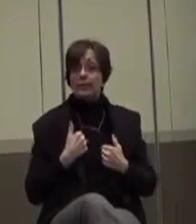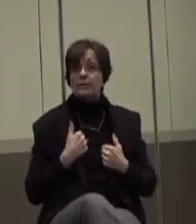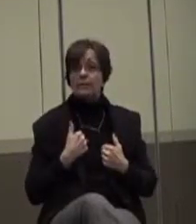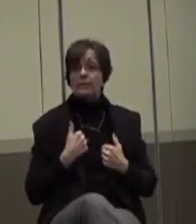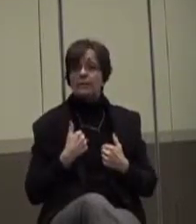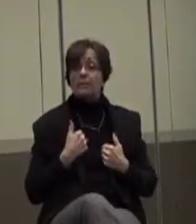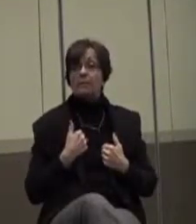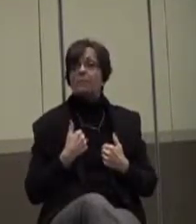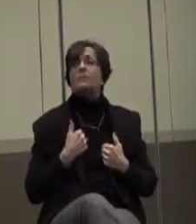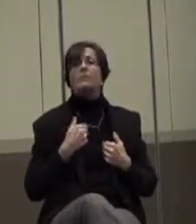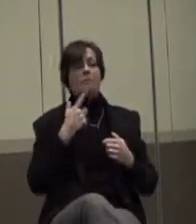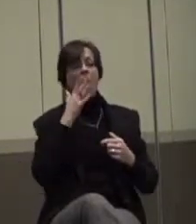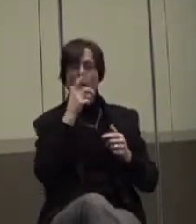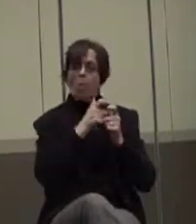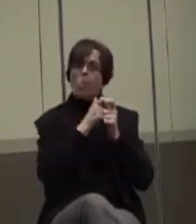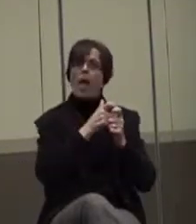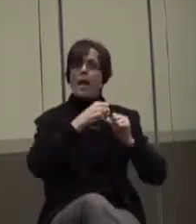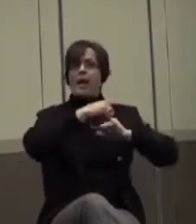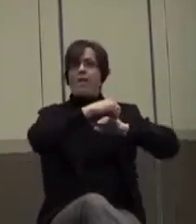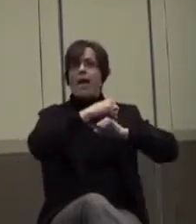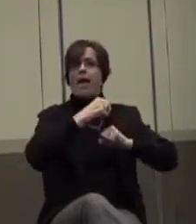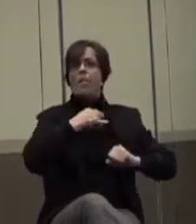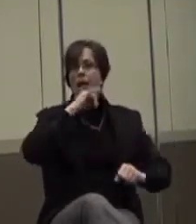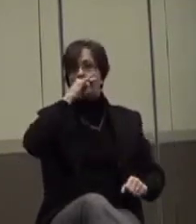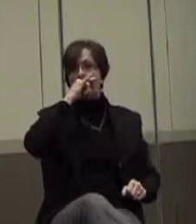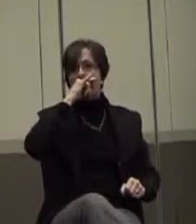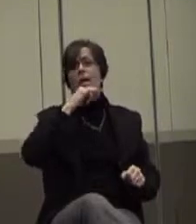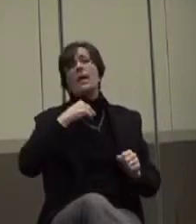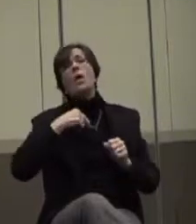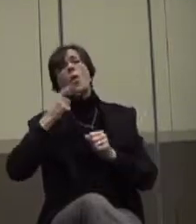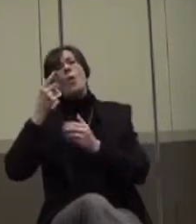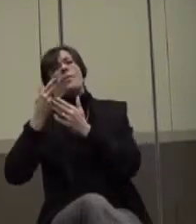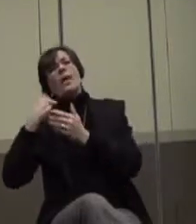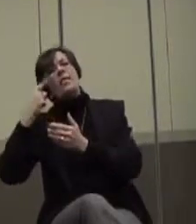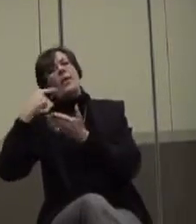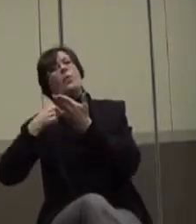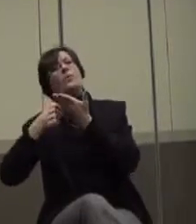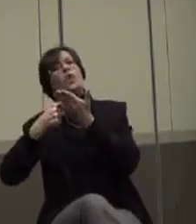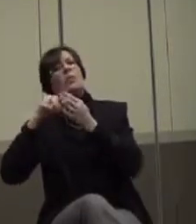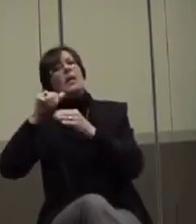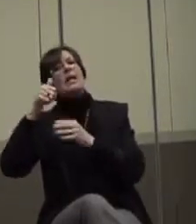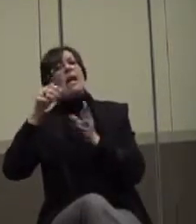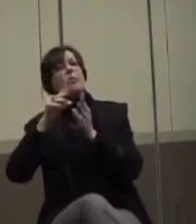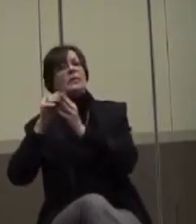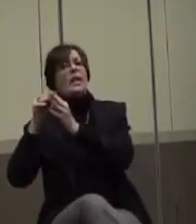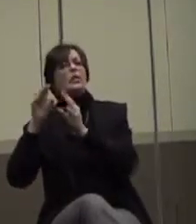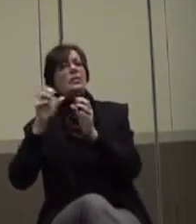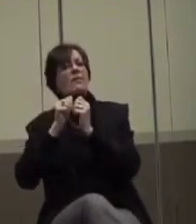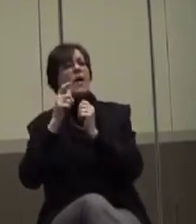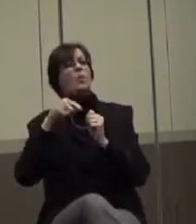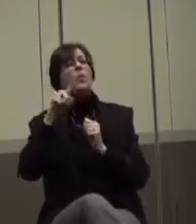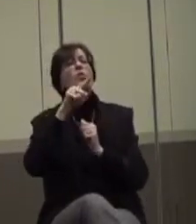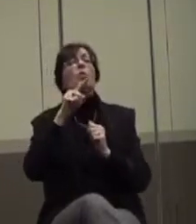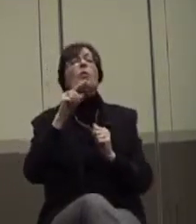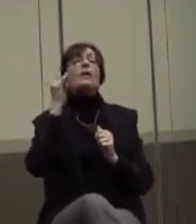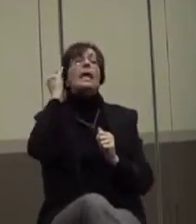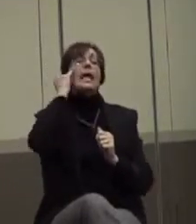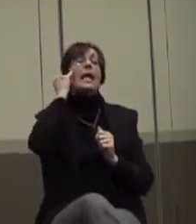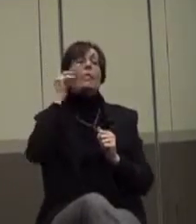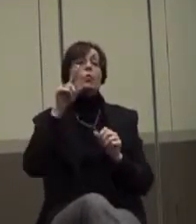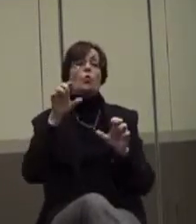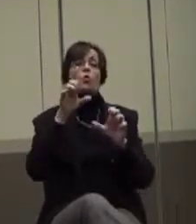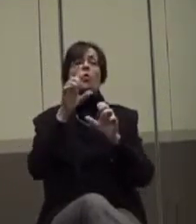To run to their defense. Okay? One of the things, again, I think, and we've talked about this in other sessions that I've done with you guys here, but if you are